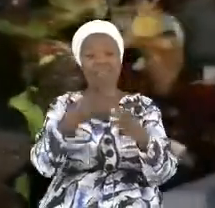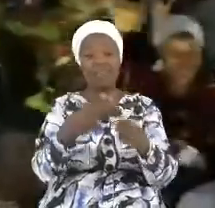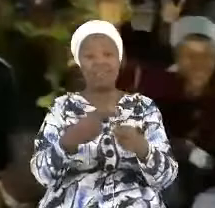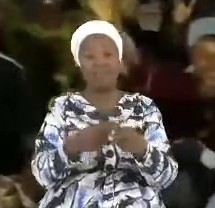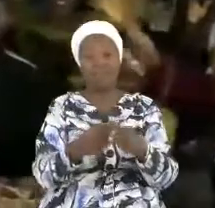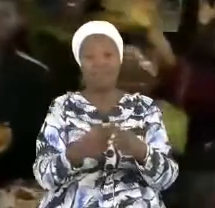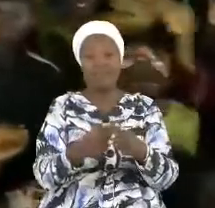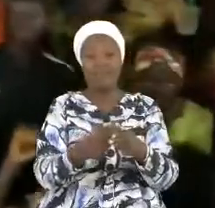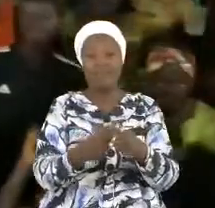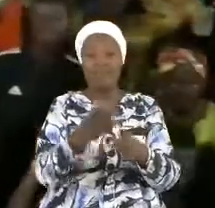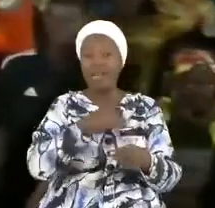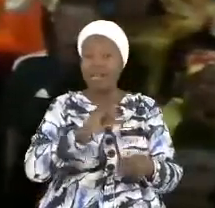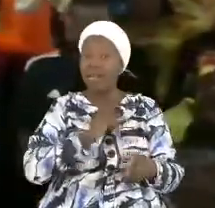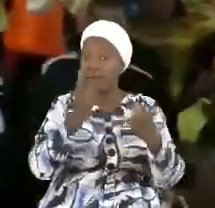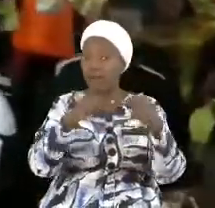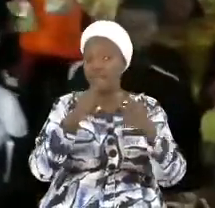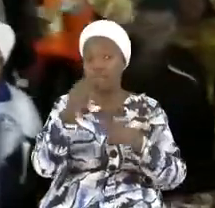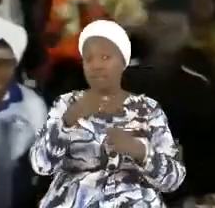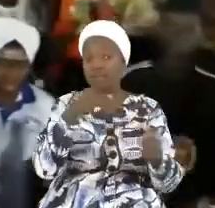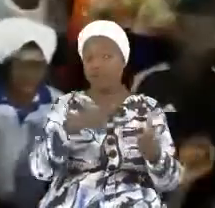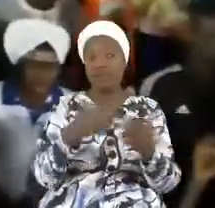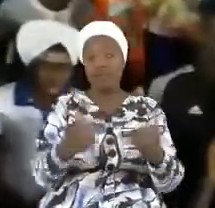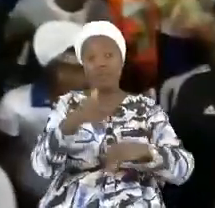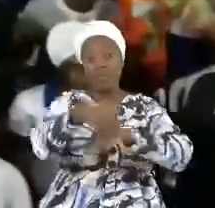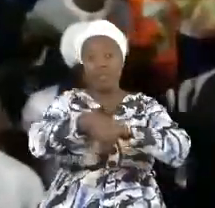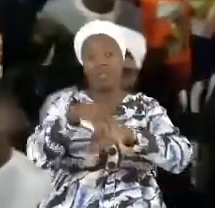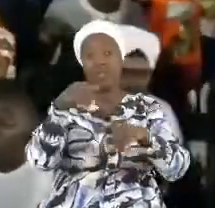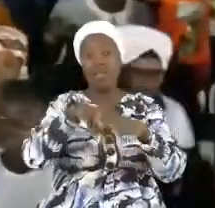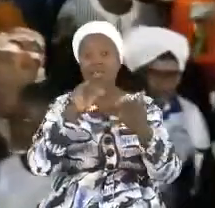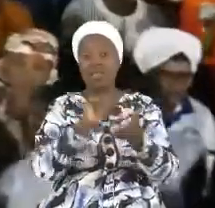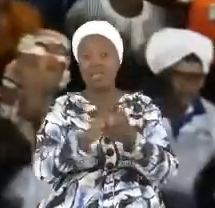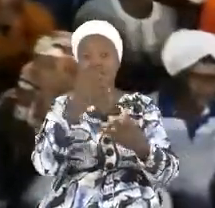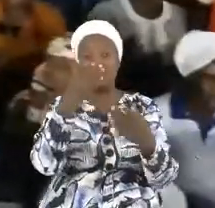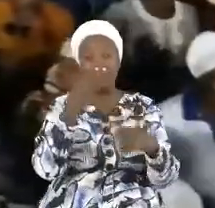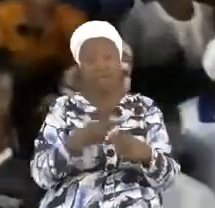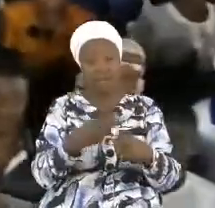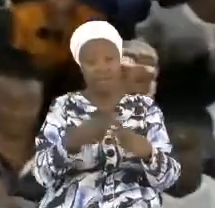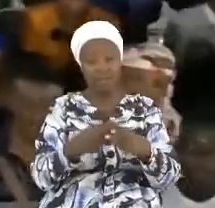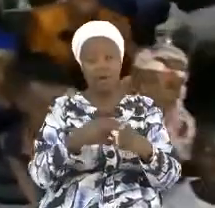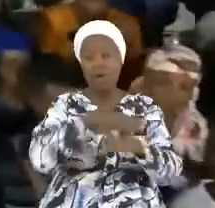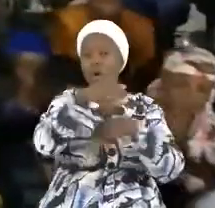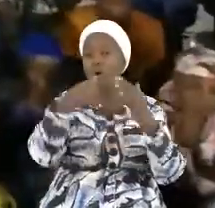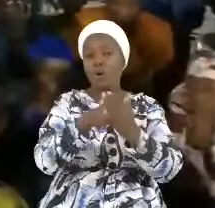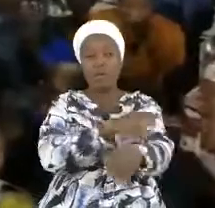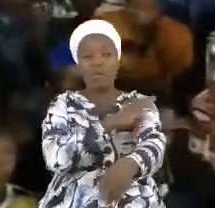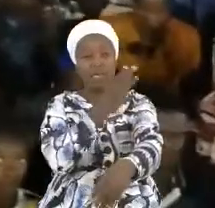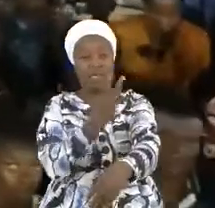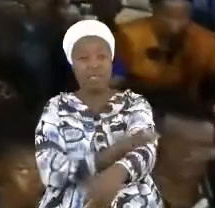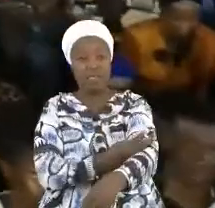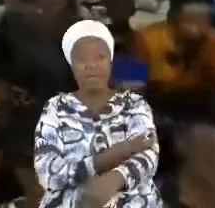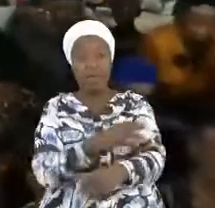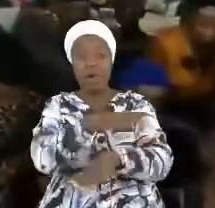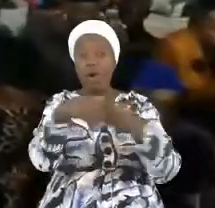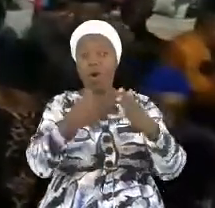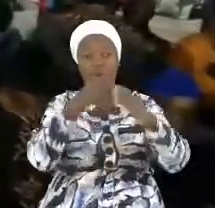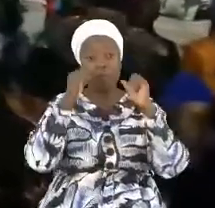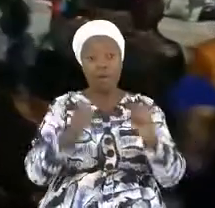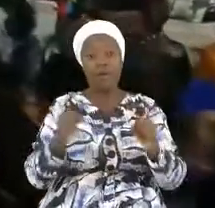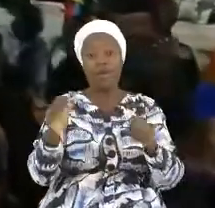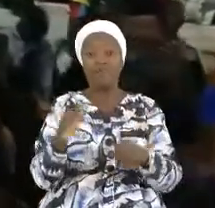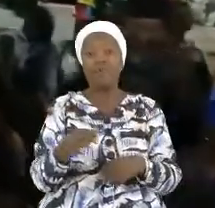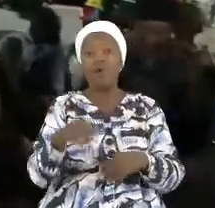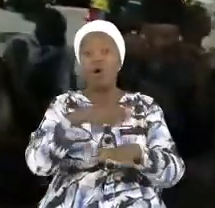come to you tonight in that name, almighty, all-powerful,